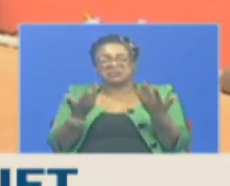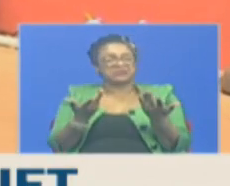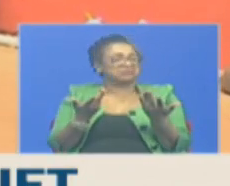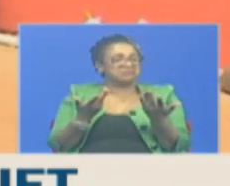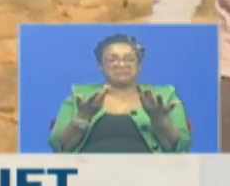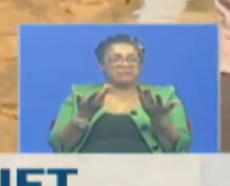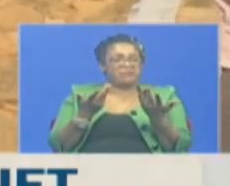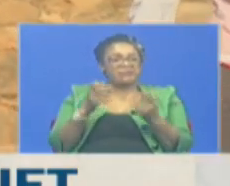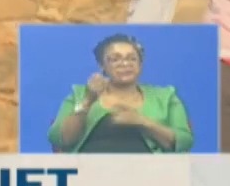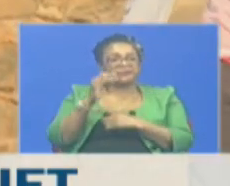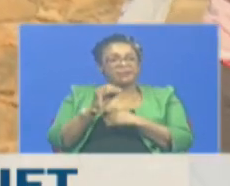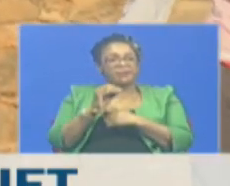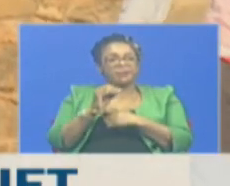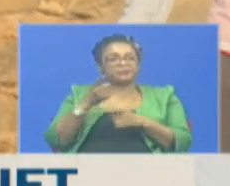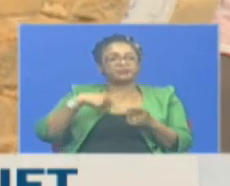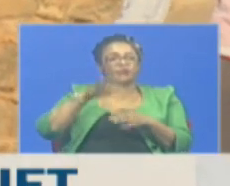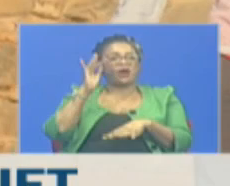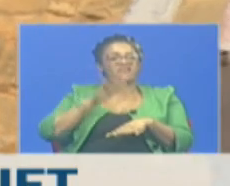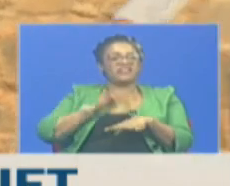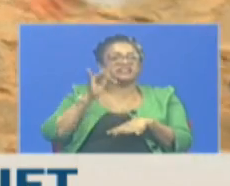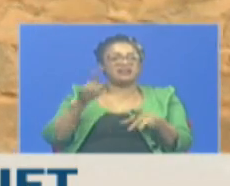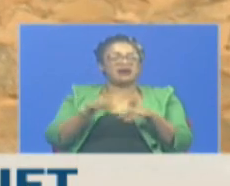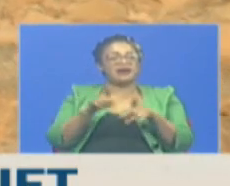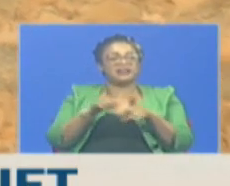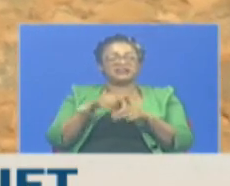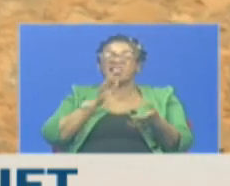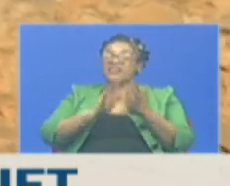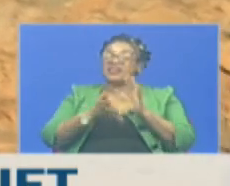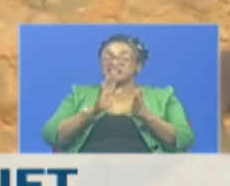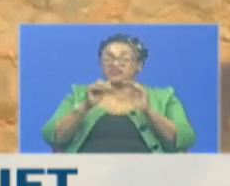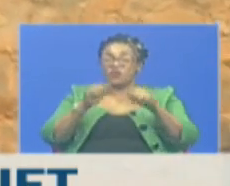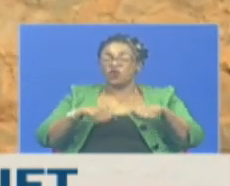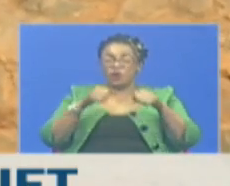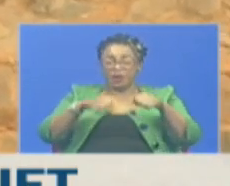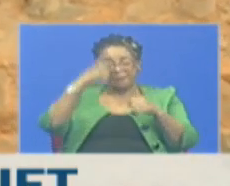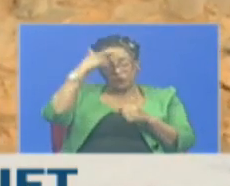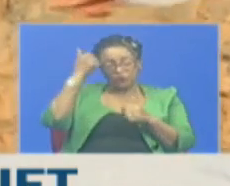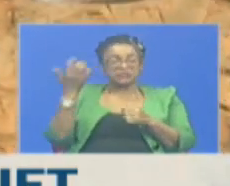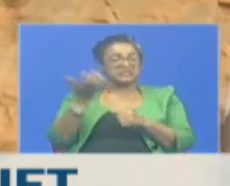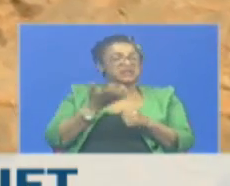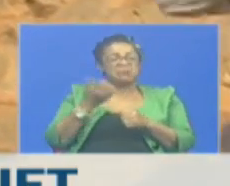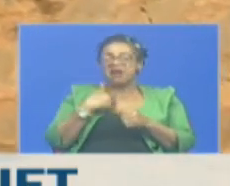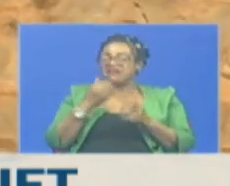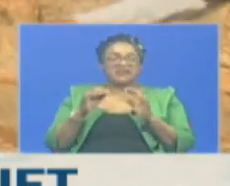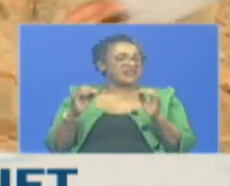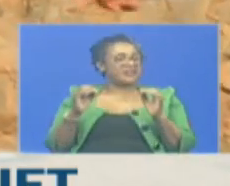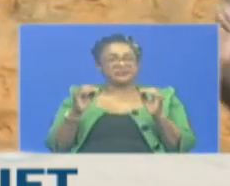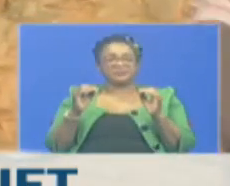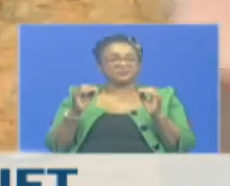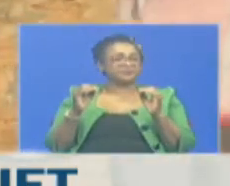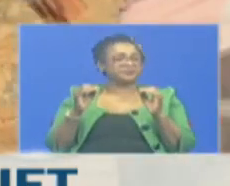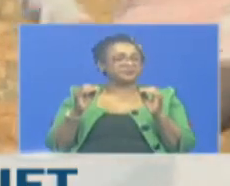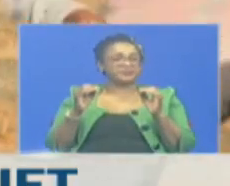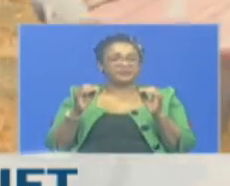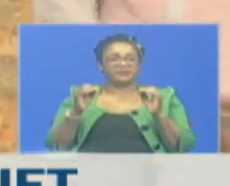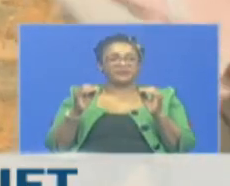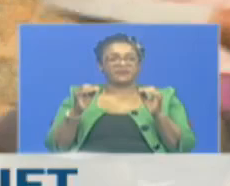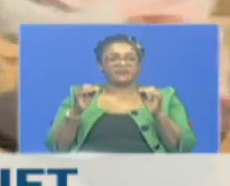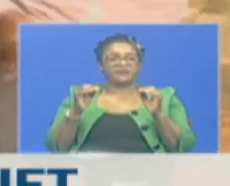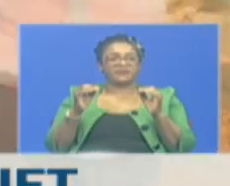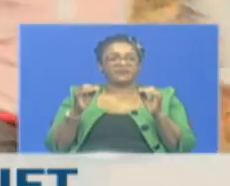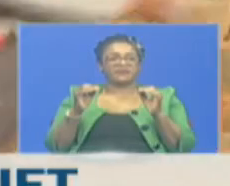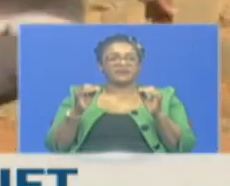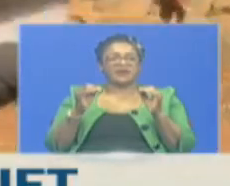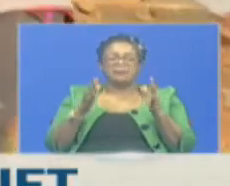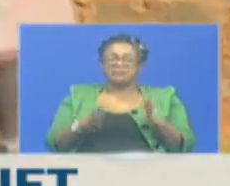So tumeadhirika sana kama wakimbiaji wa Ngong sababu ya stadium, hatuna stadium hata moja pa Ngong. Mtu kutoka